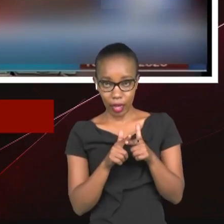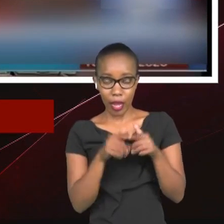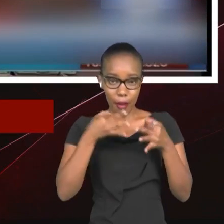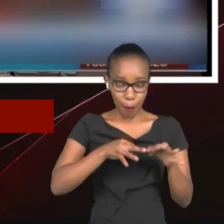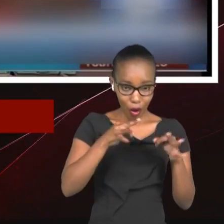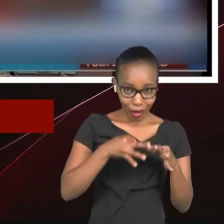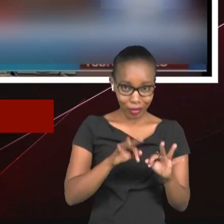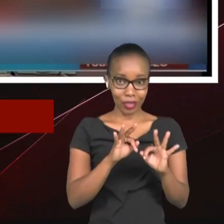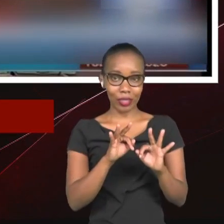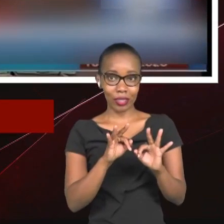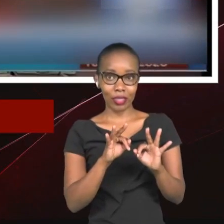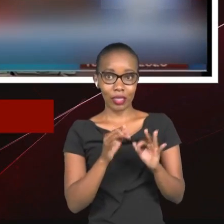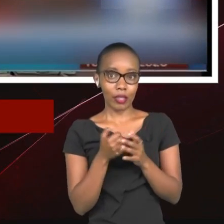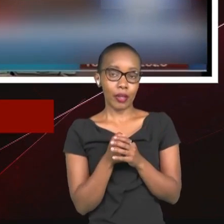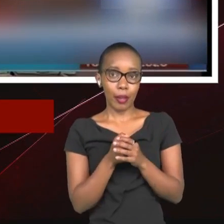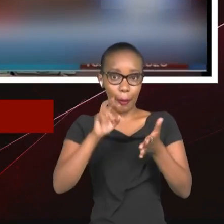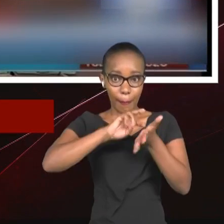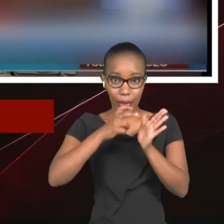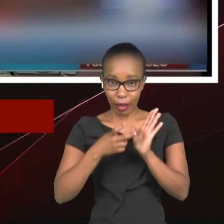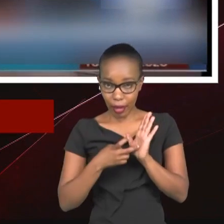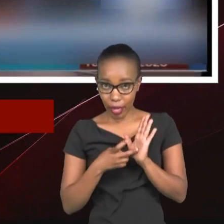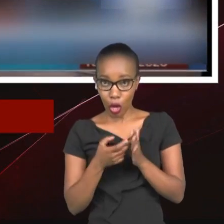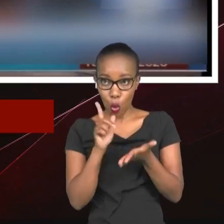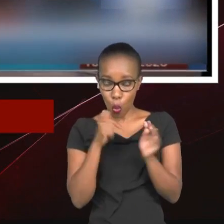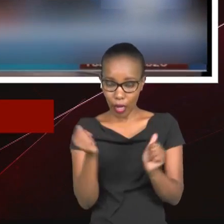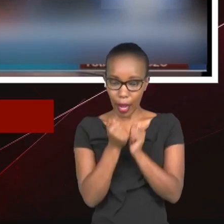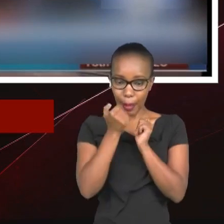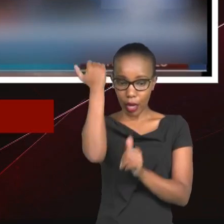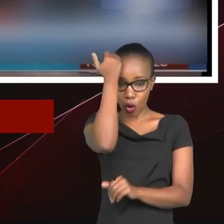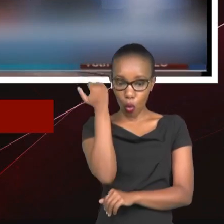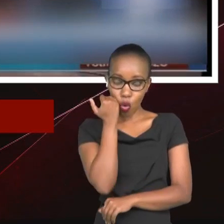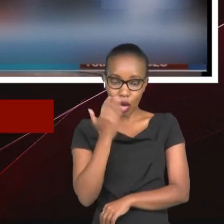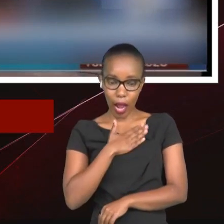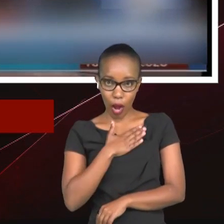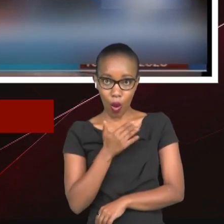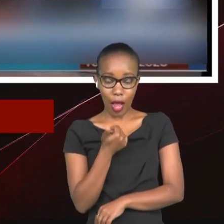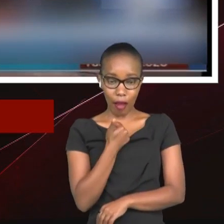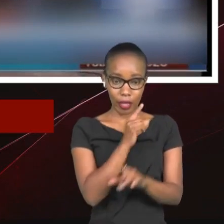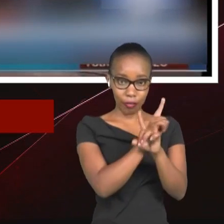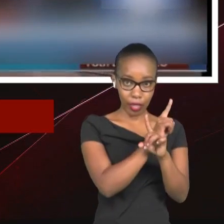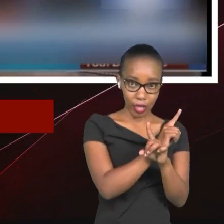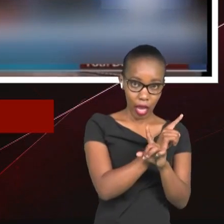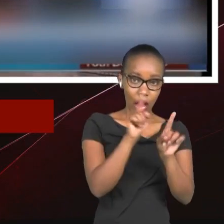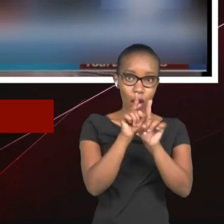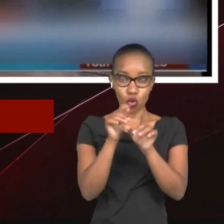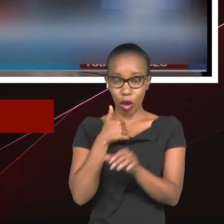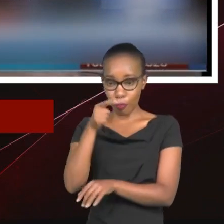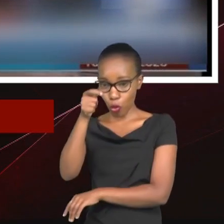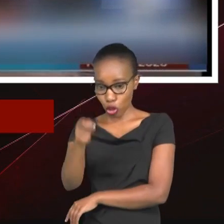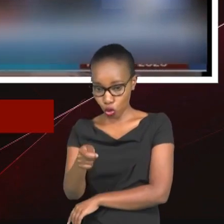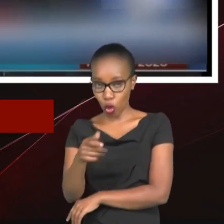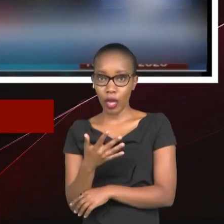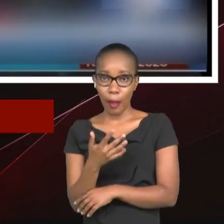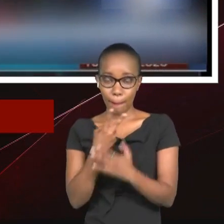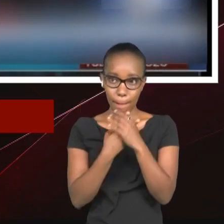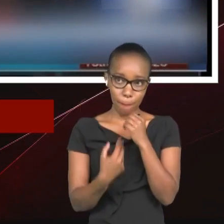says, and this is what happens in our courts, is that we have the defense and we have the prosecution. And both